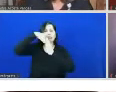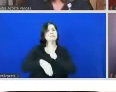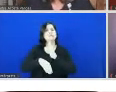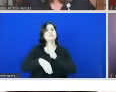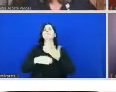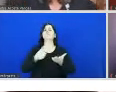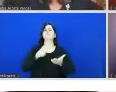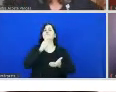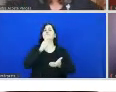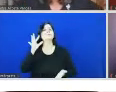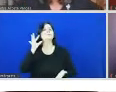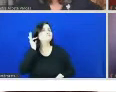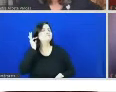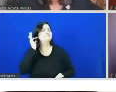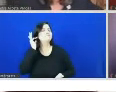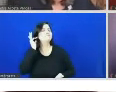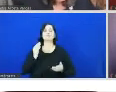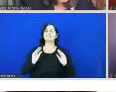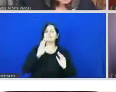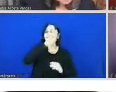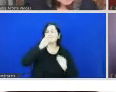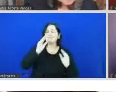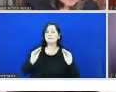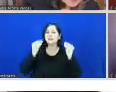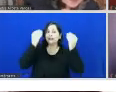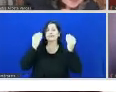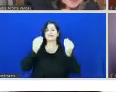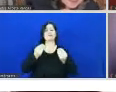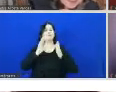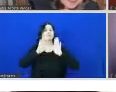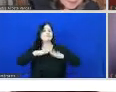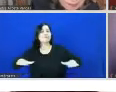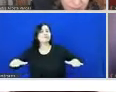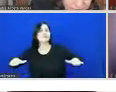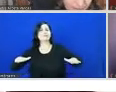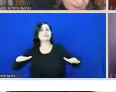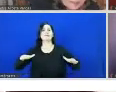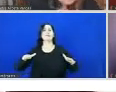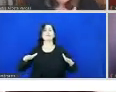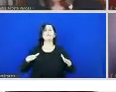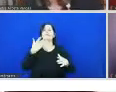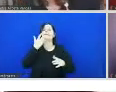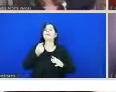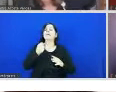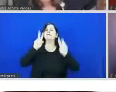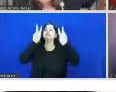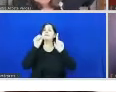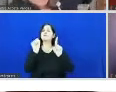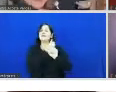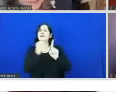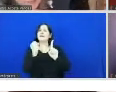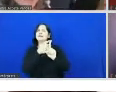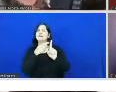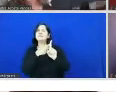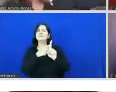disproportionate violations that women experience is definitely the lack of equality before the law